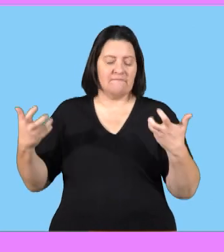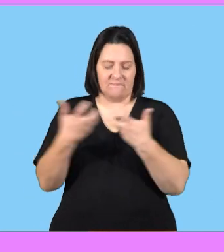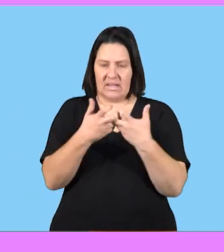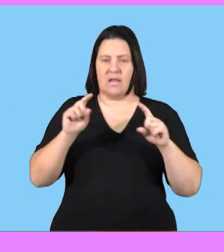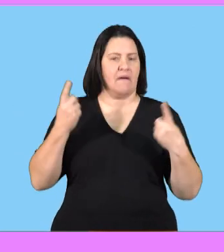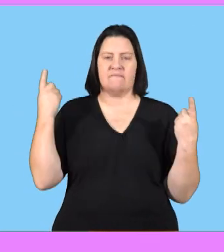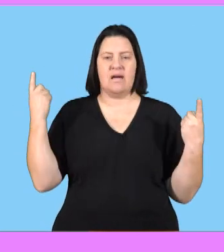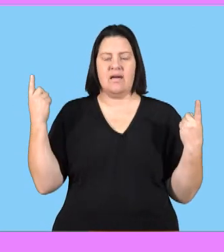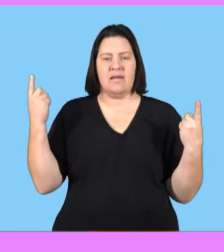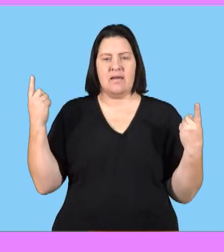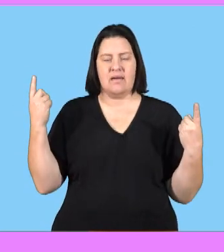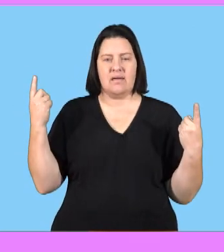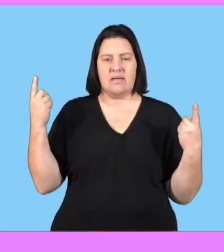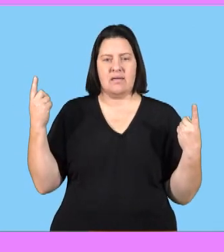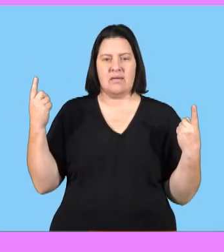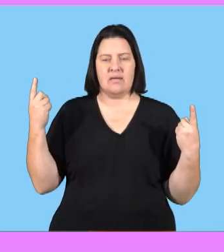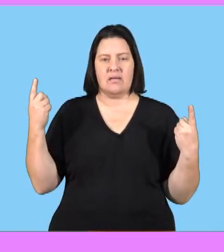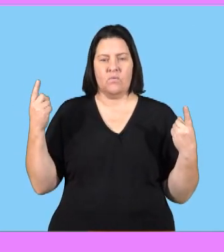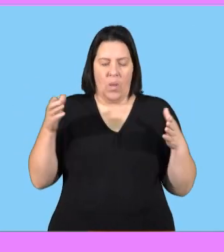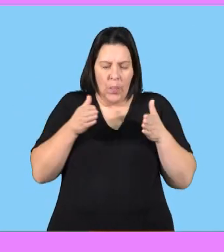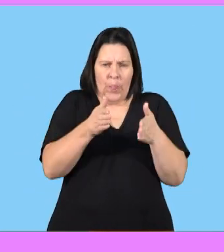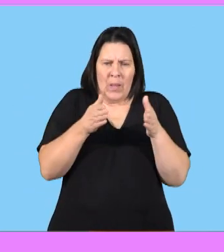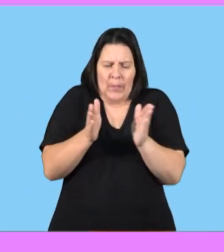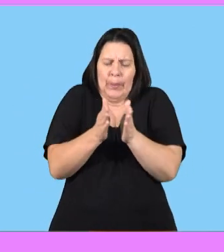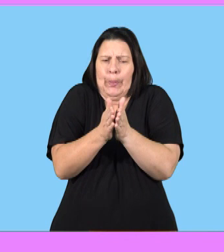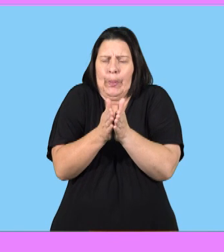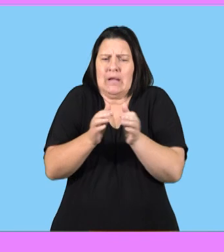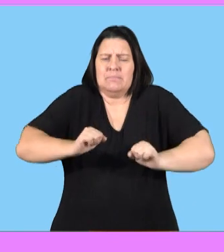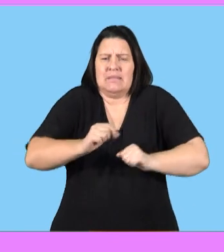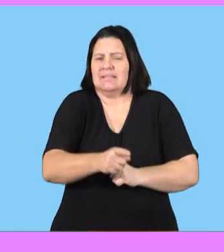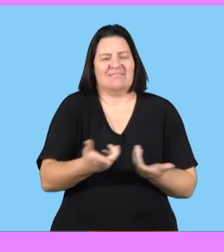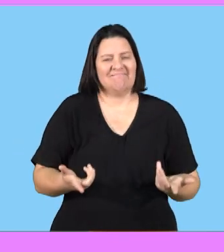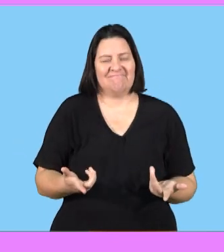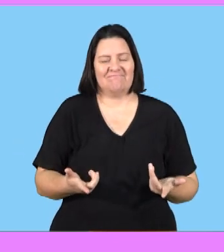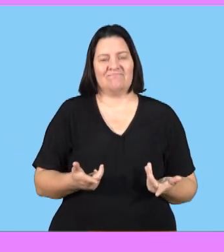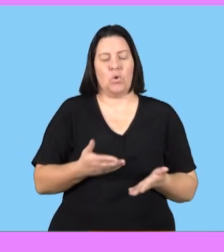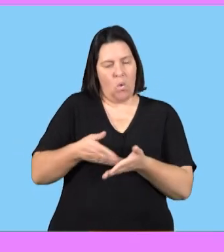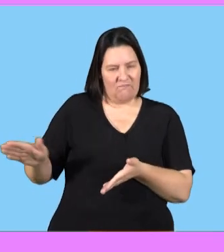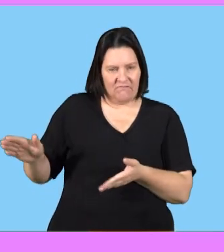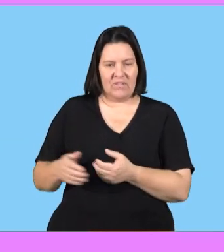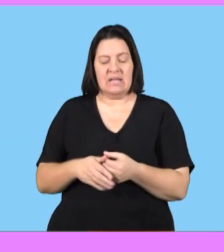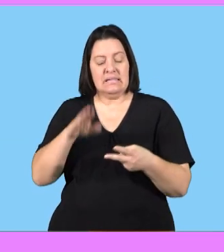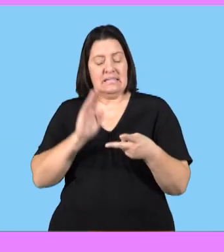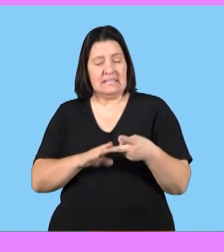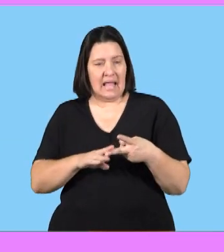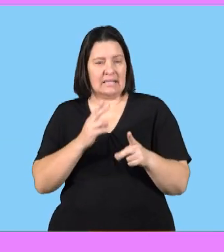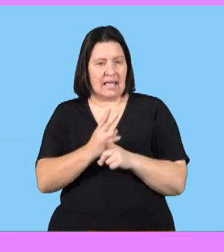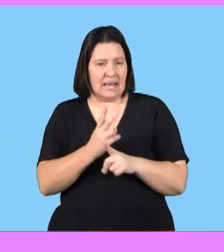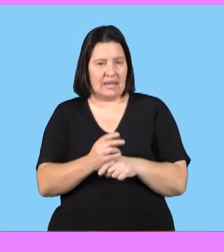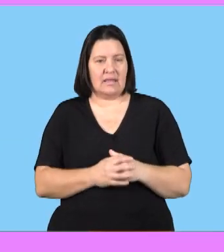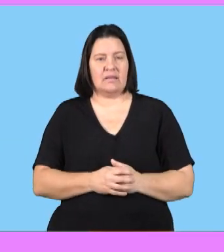19th one will not fit. So we eliminate the 0.3. For the second one,